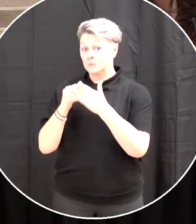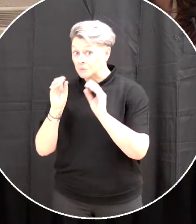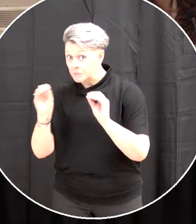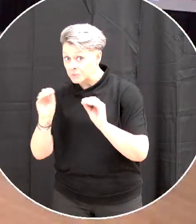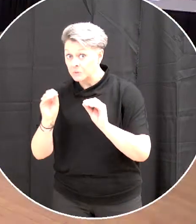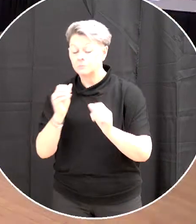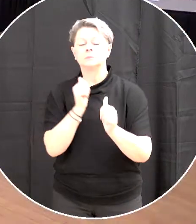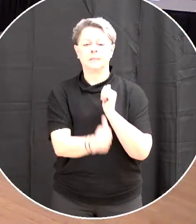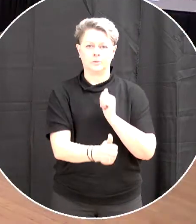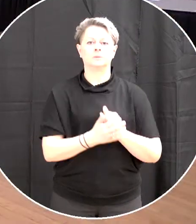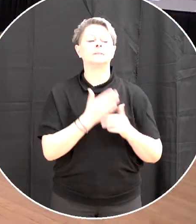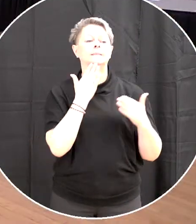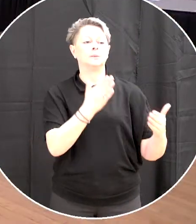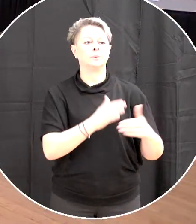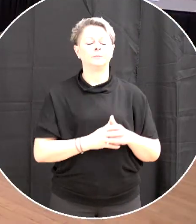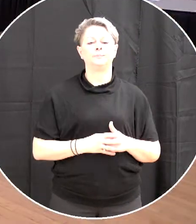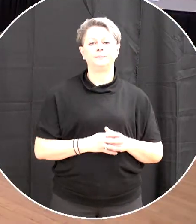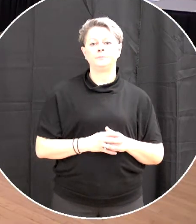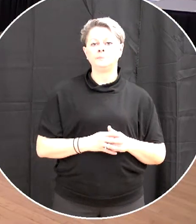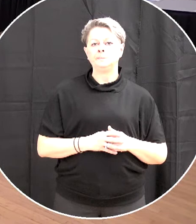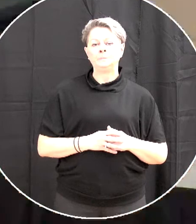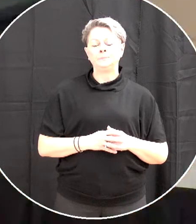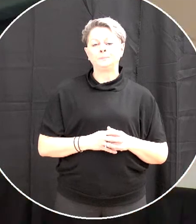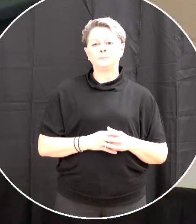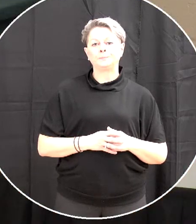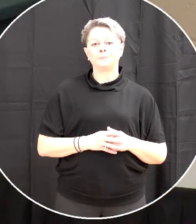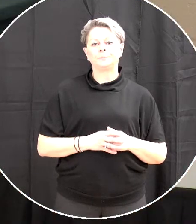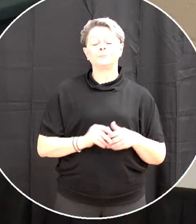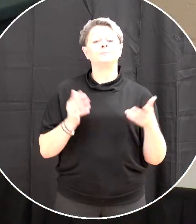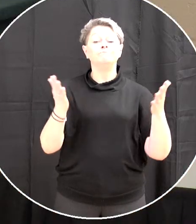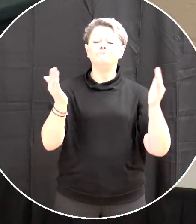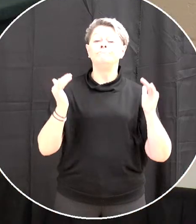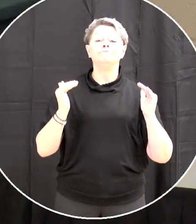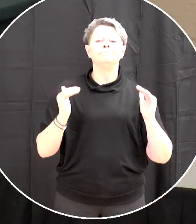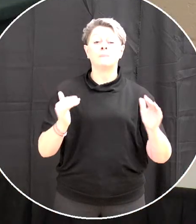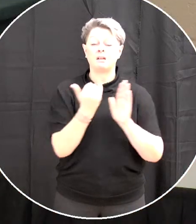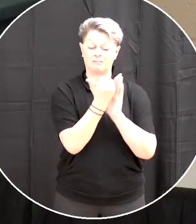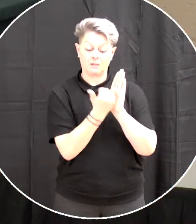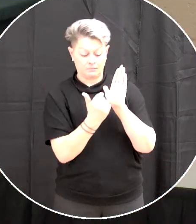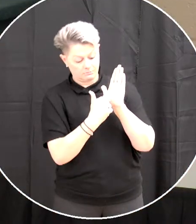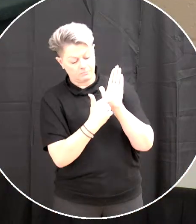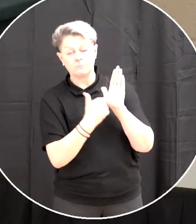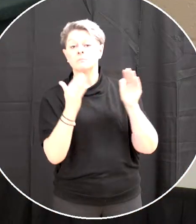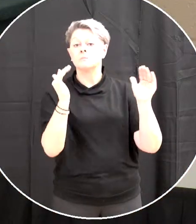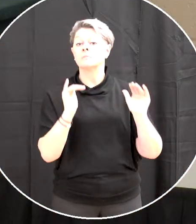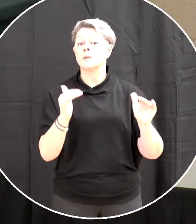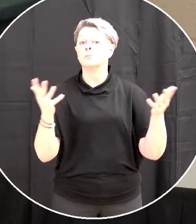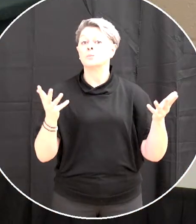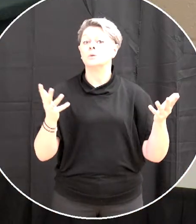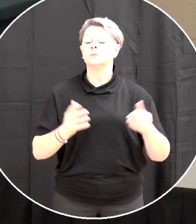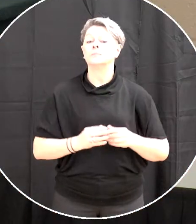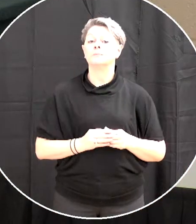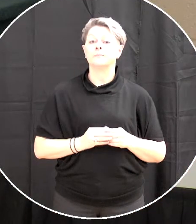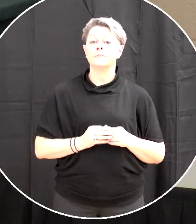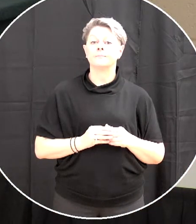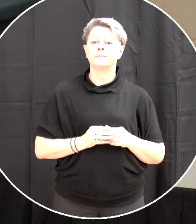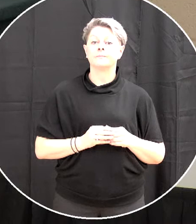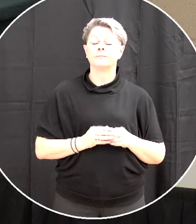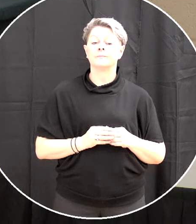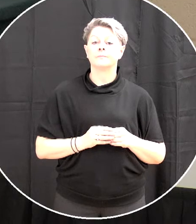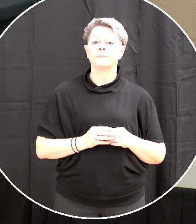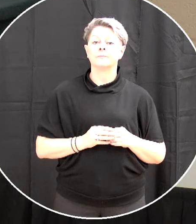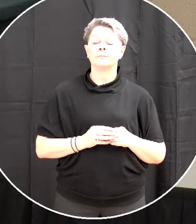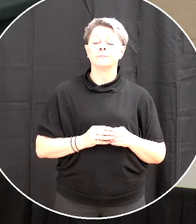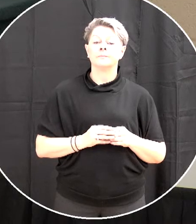carries. Thank you. Next order of business on the agenda is